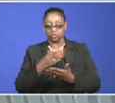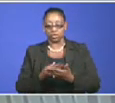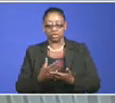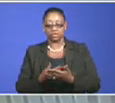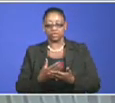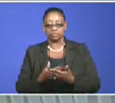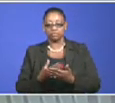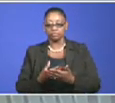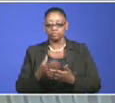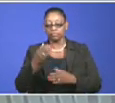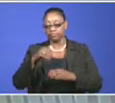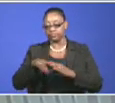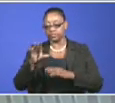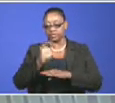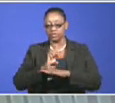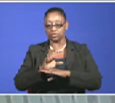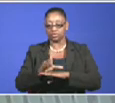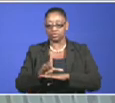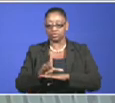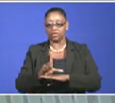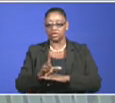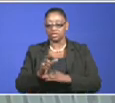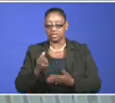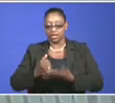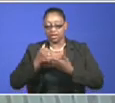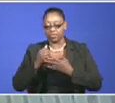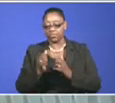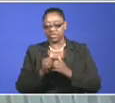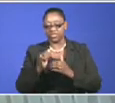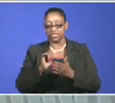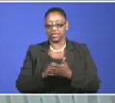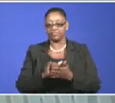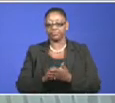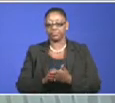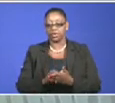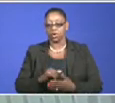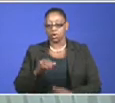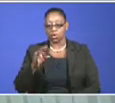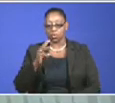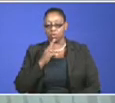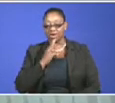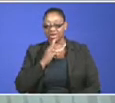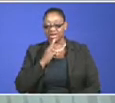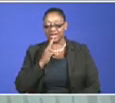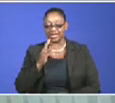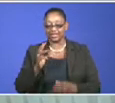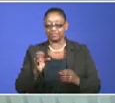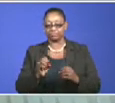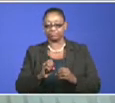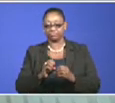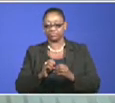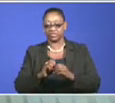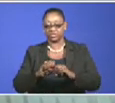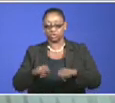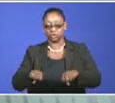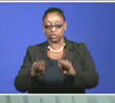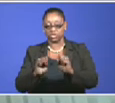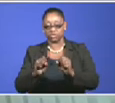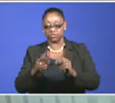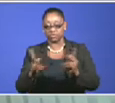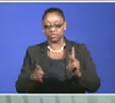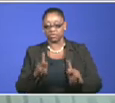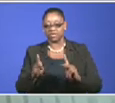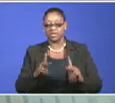in Eleuthera. On Friday, officials of the Bahamas Water and Sewerage Corporation visited several sites to assess the progress of the